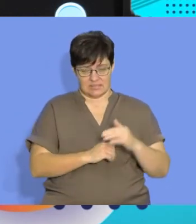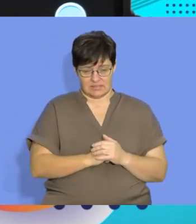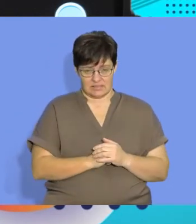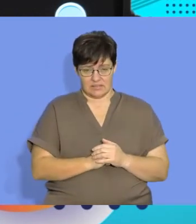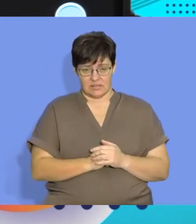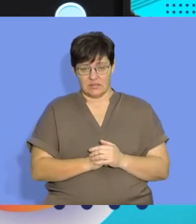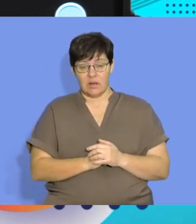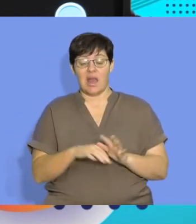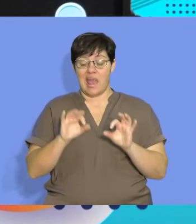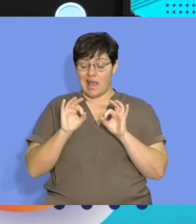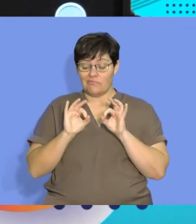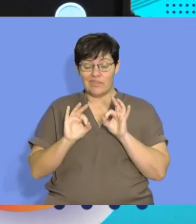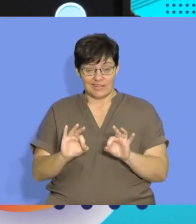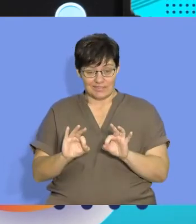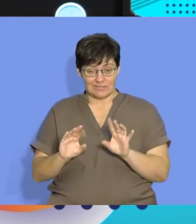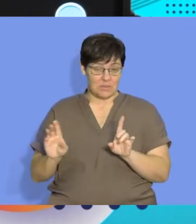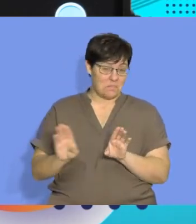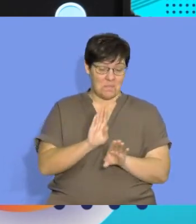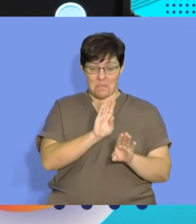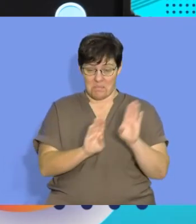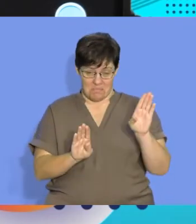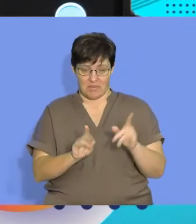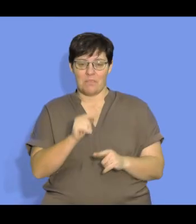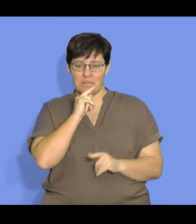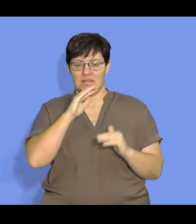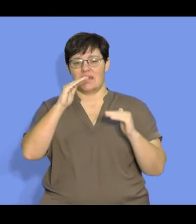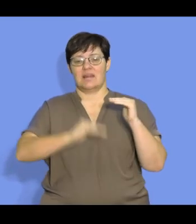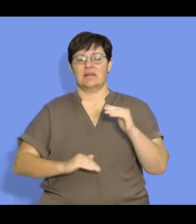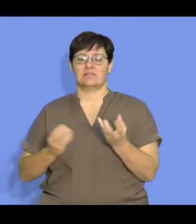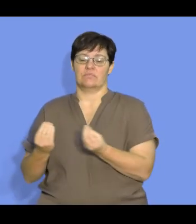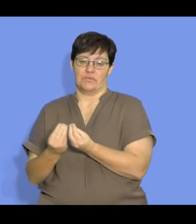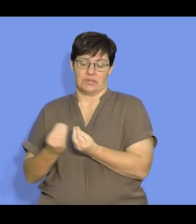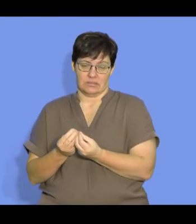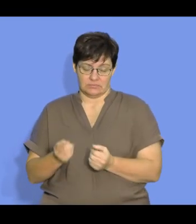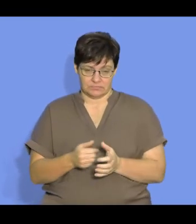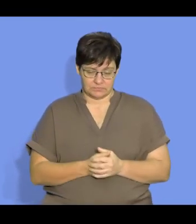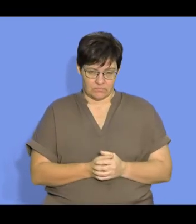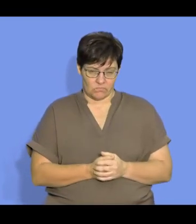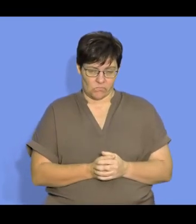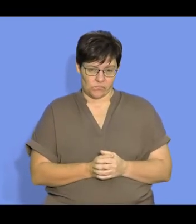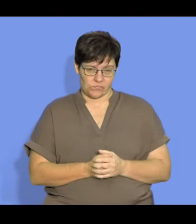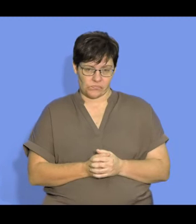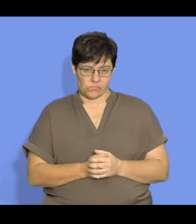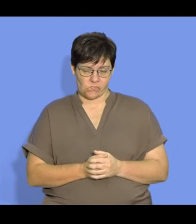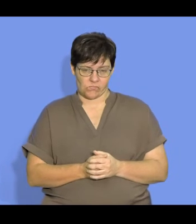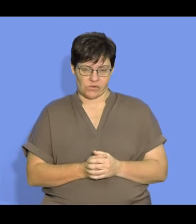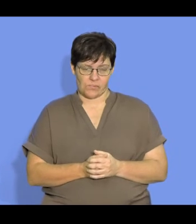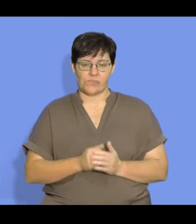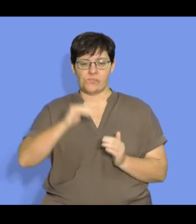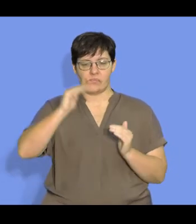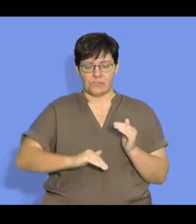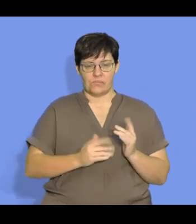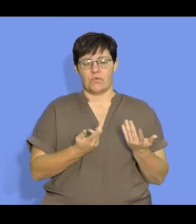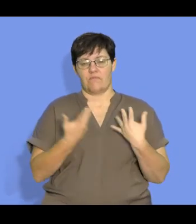less effective collisions, and therefore we have a decreased rate of reaction. We're